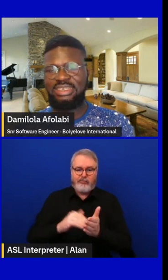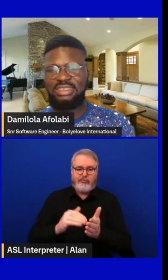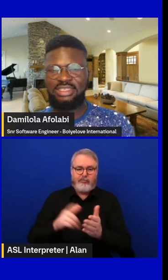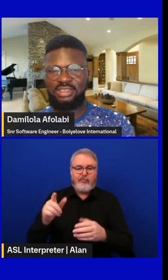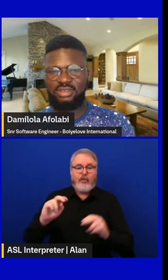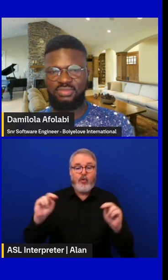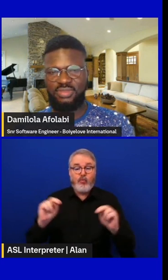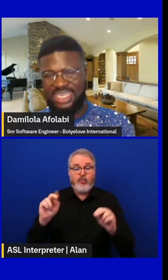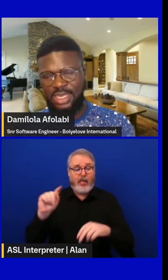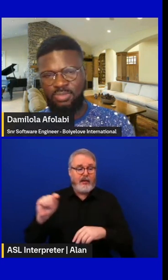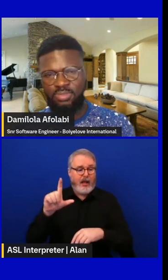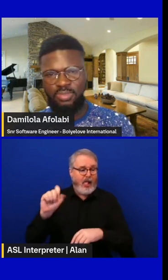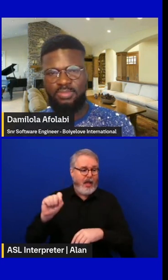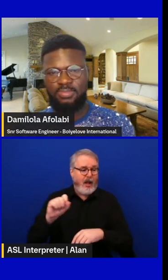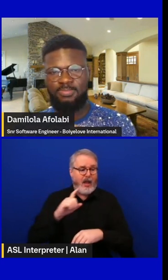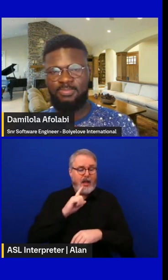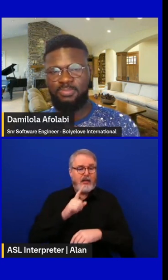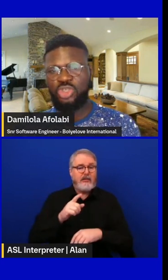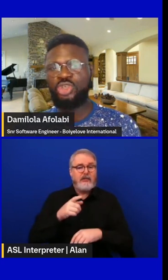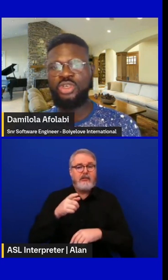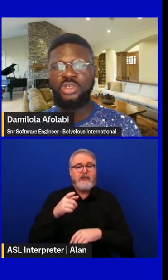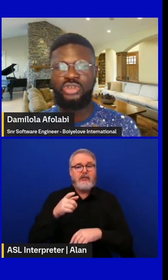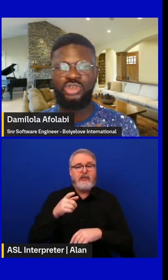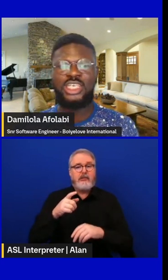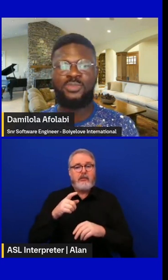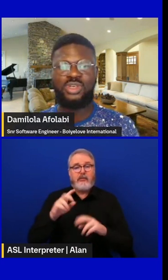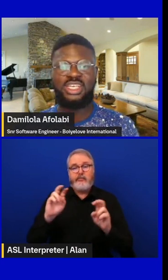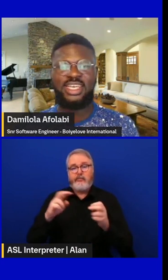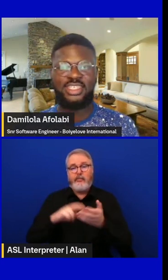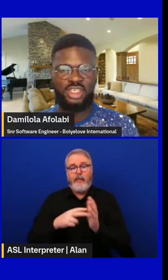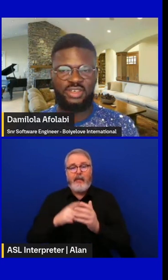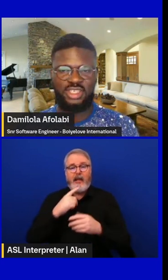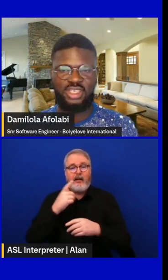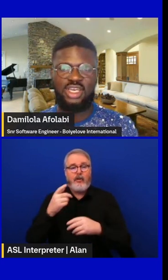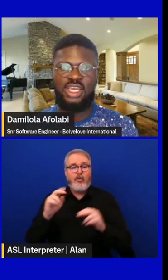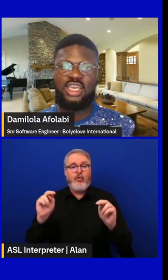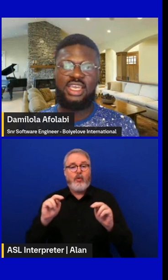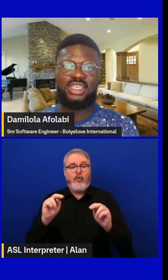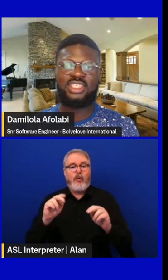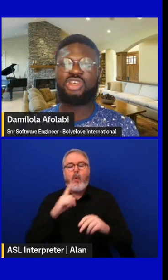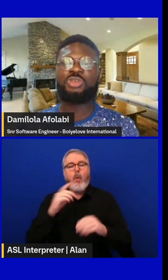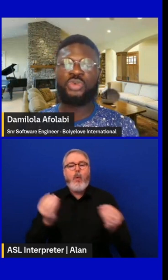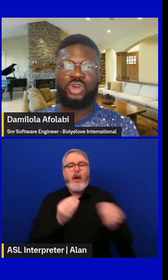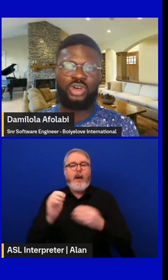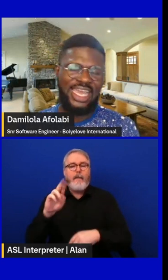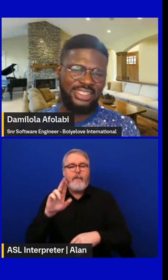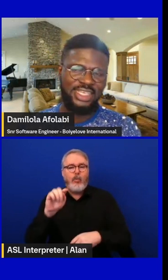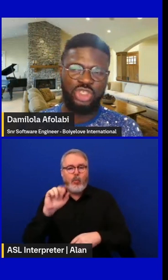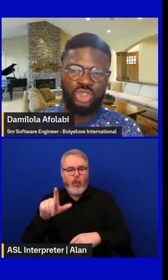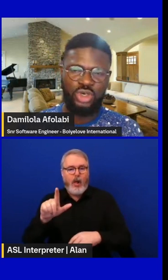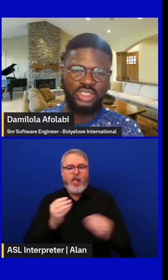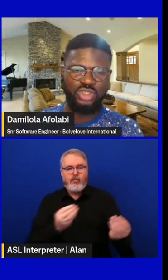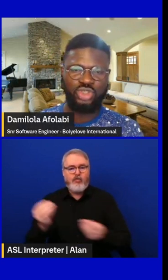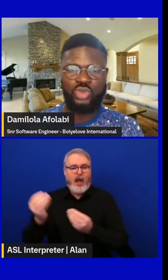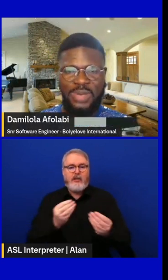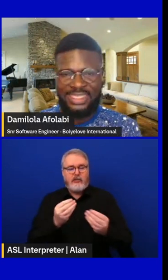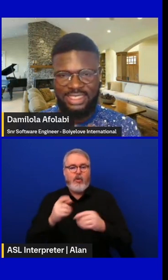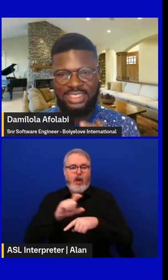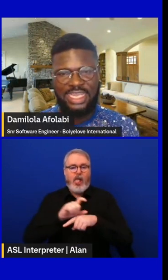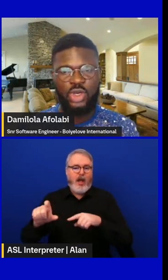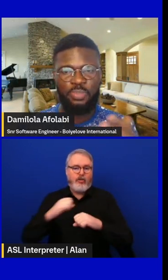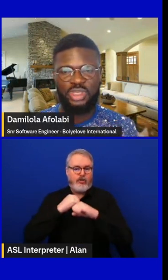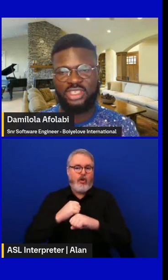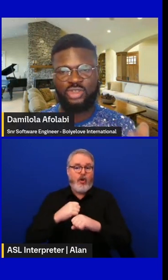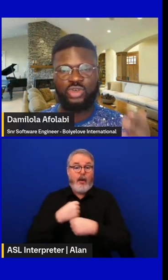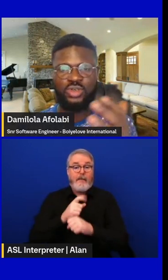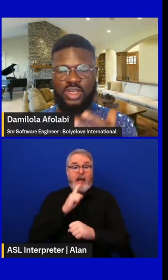TLS is, again, mutual transport layer security. It's a security protocol that ensures two